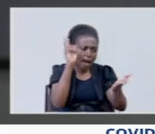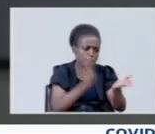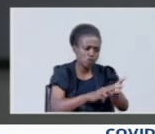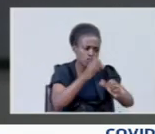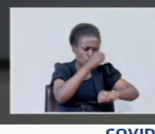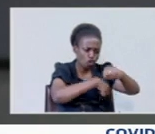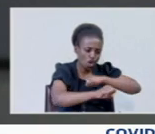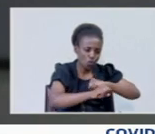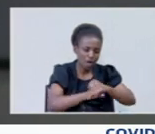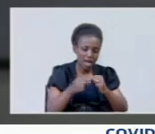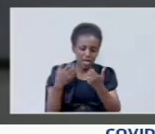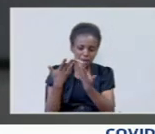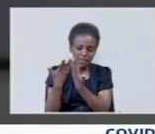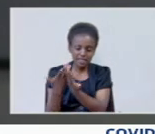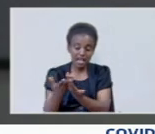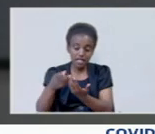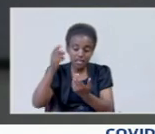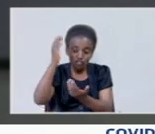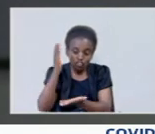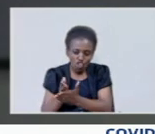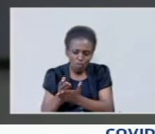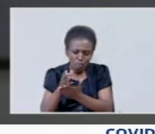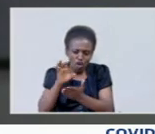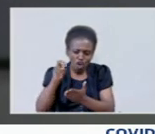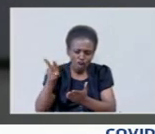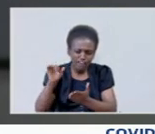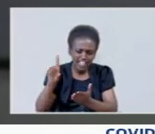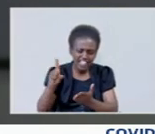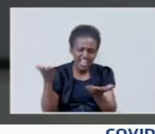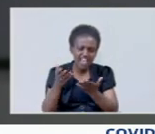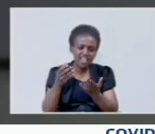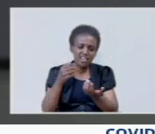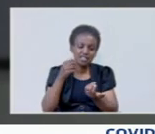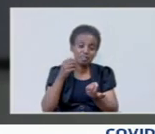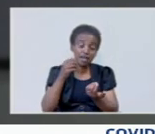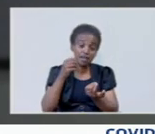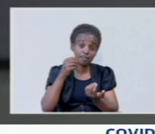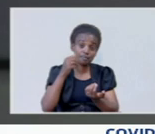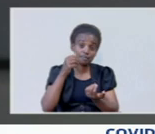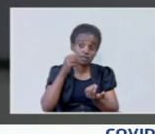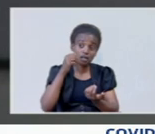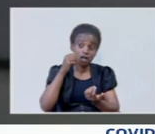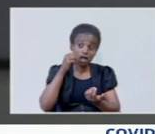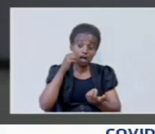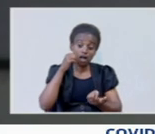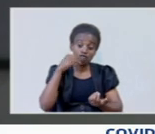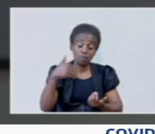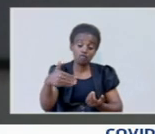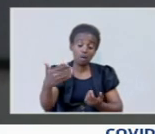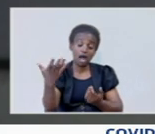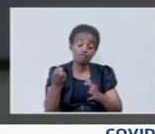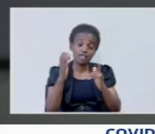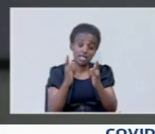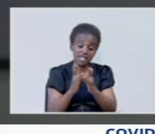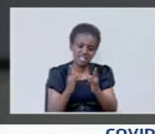the gathering of information, the figures, how much the pandemic has spread, the tracing efforts to identify the infected